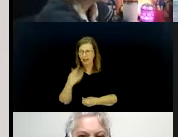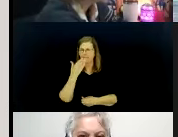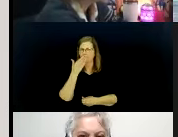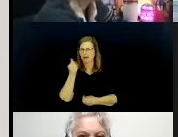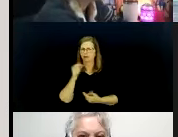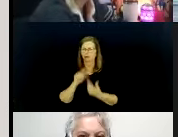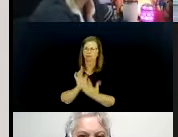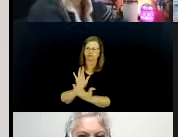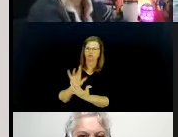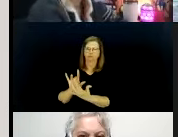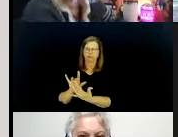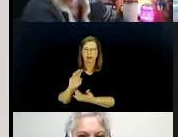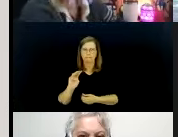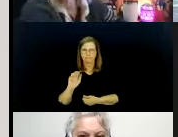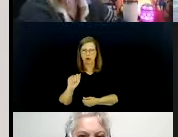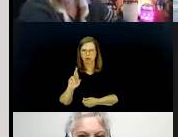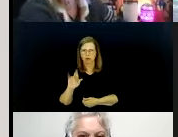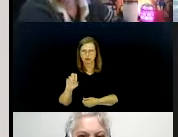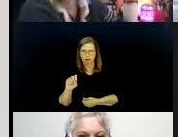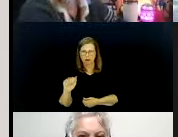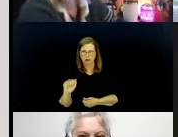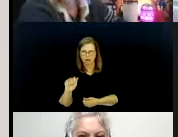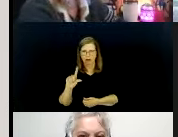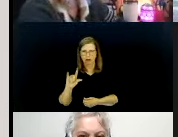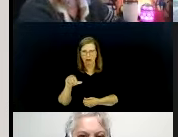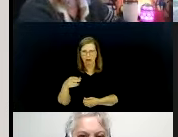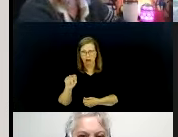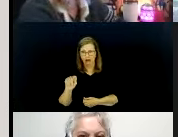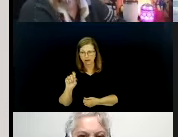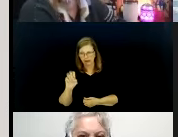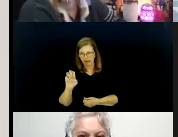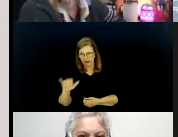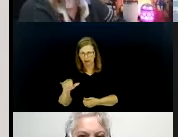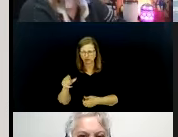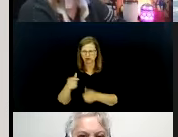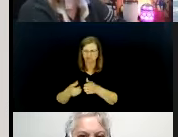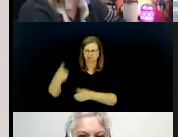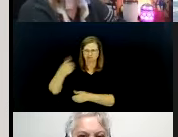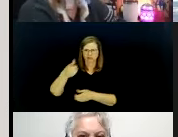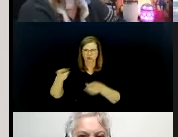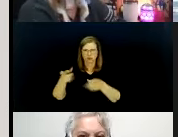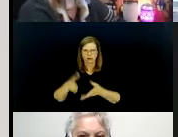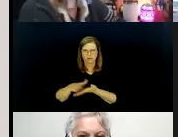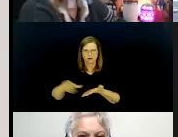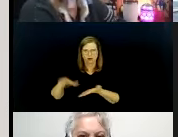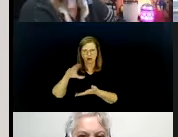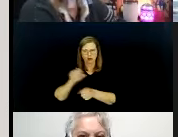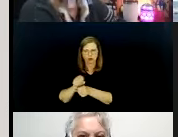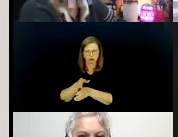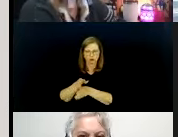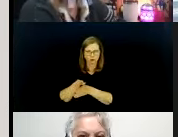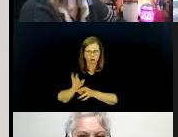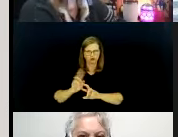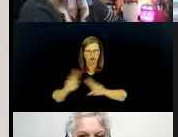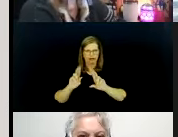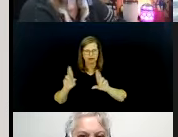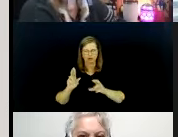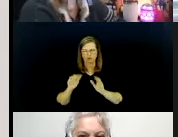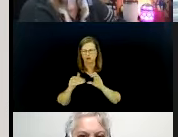to Marissa Lightsey. She is the Executive Director of College and Career Readiness, and there's her